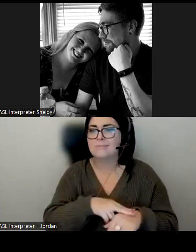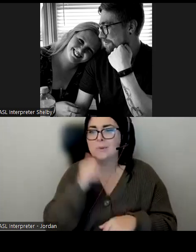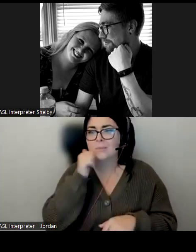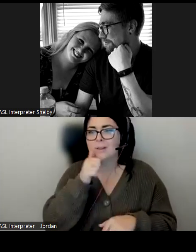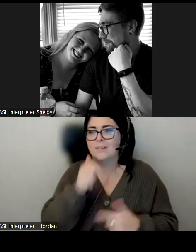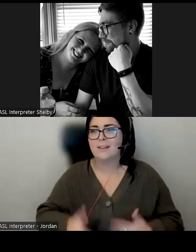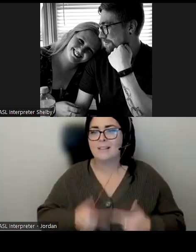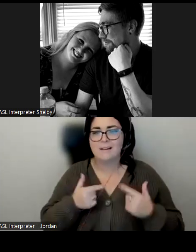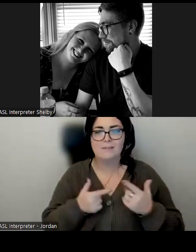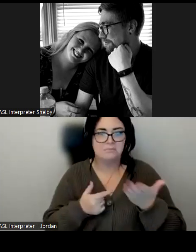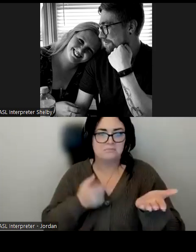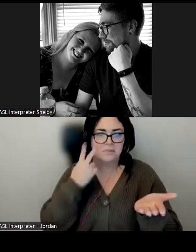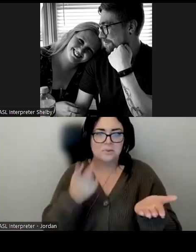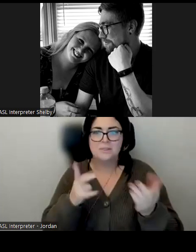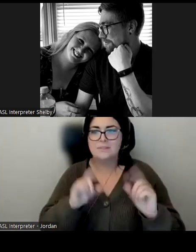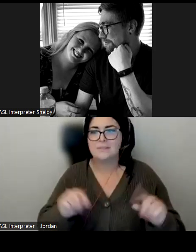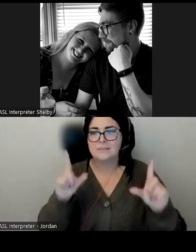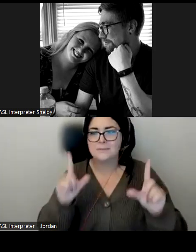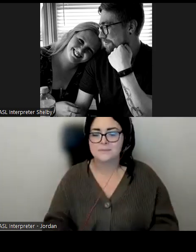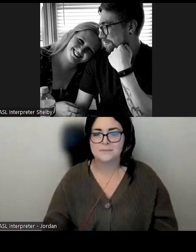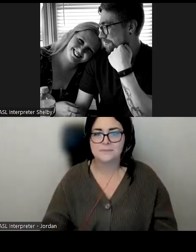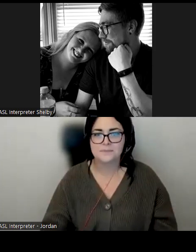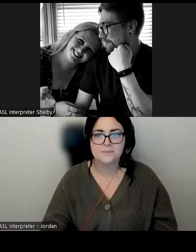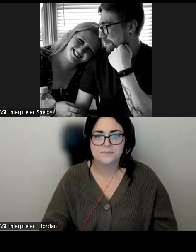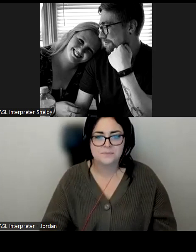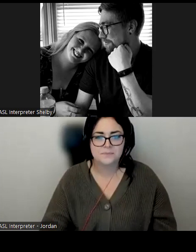our life as well.